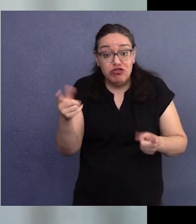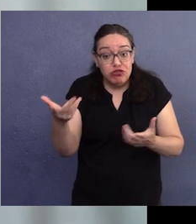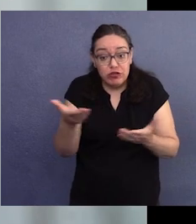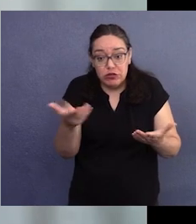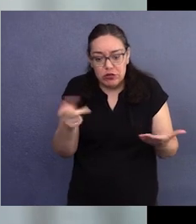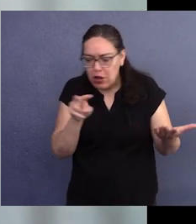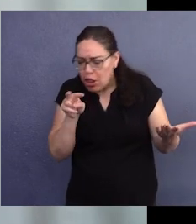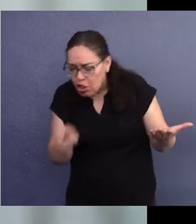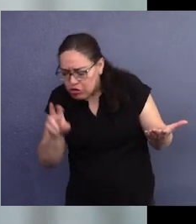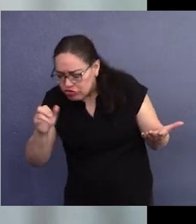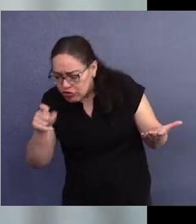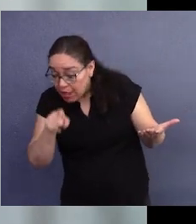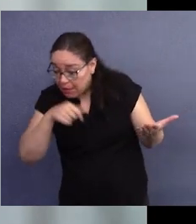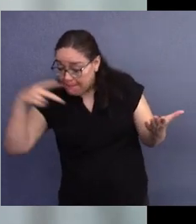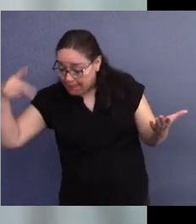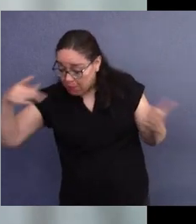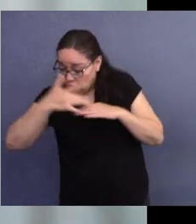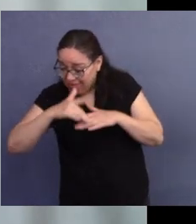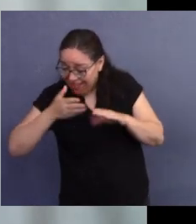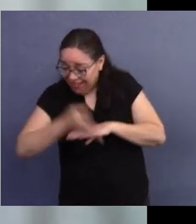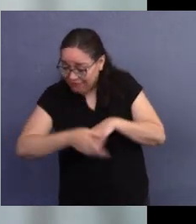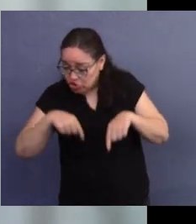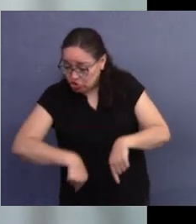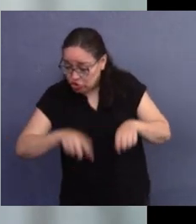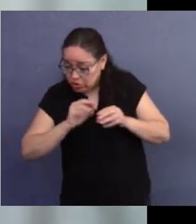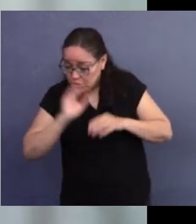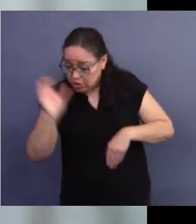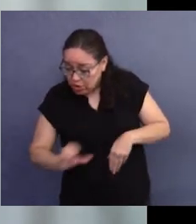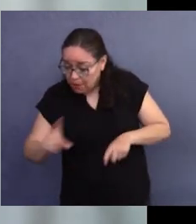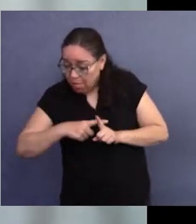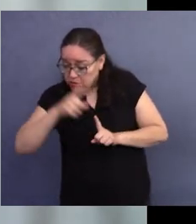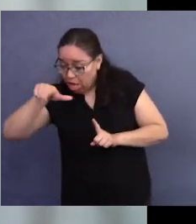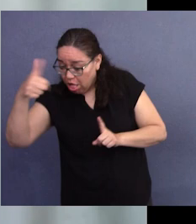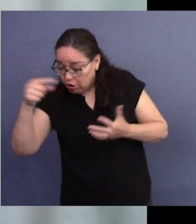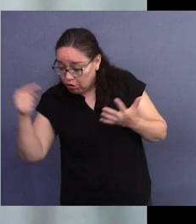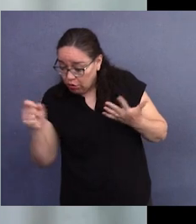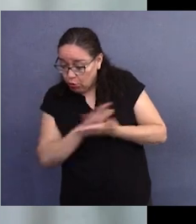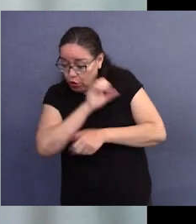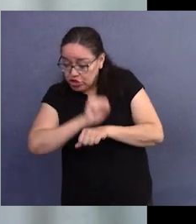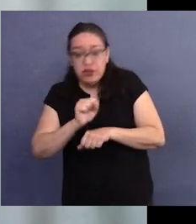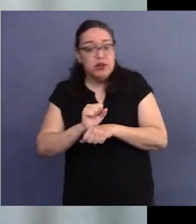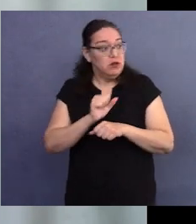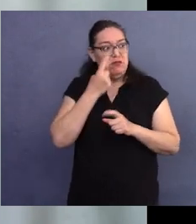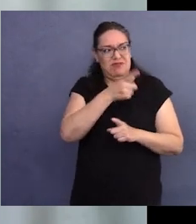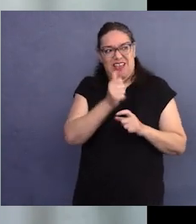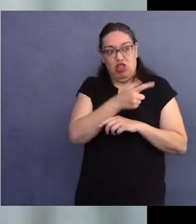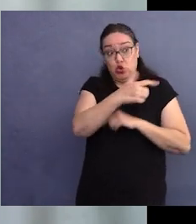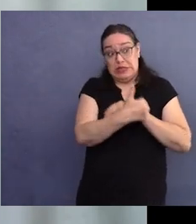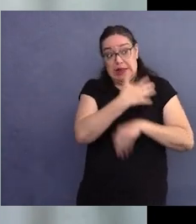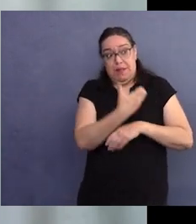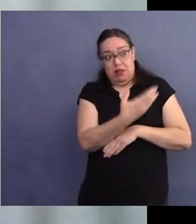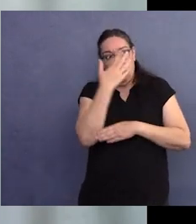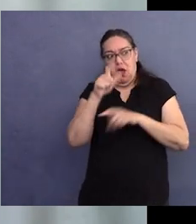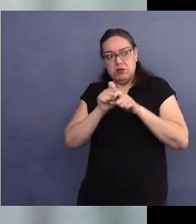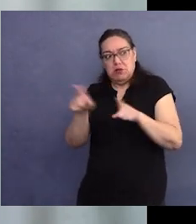this PowerPoint be available after this, as well as those other worksheets? I think I sent them everything that you sent me this morning, but I think a few things we could